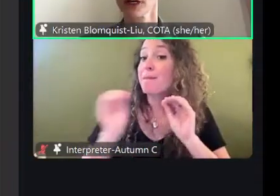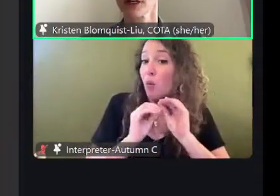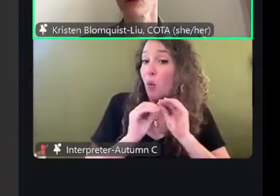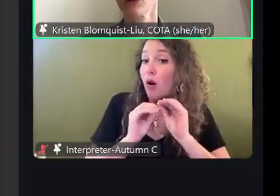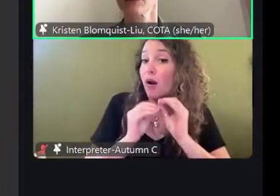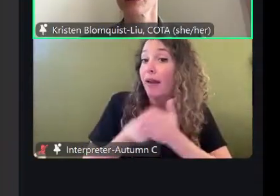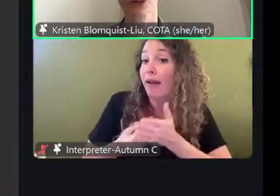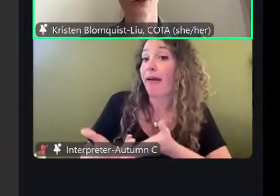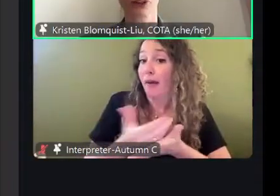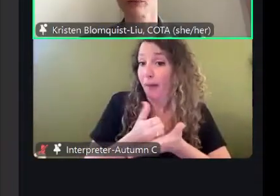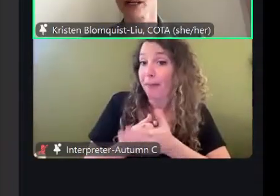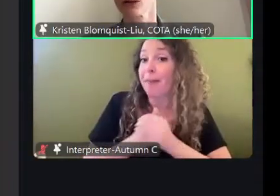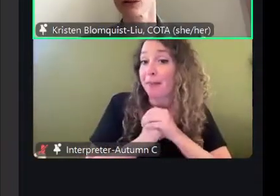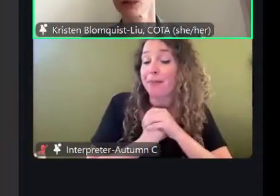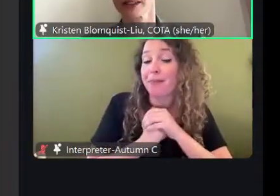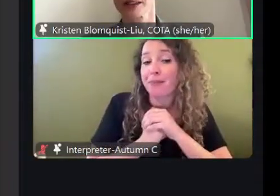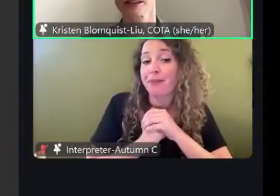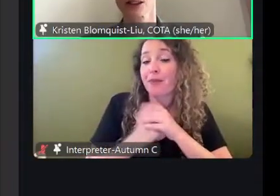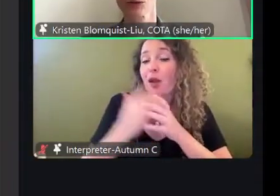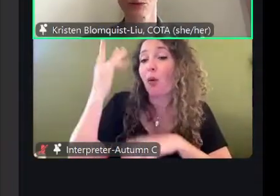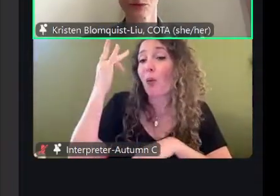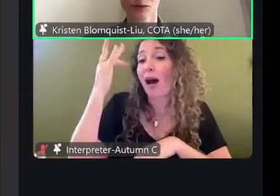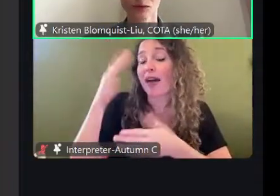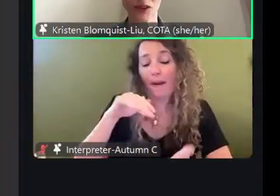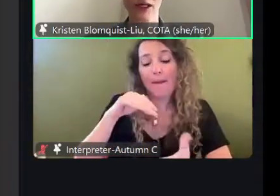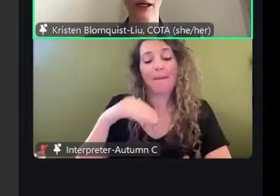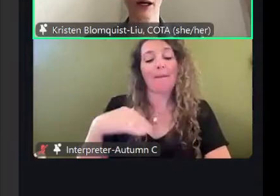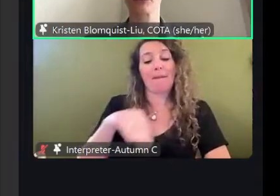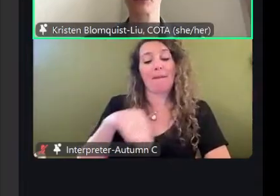income due to medical expenses.